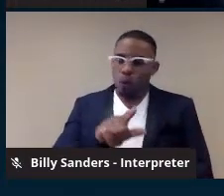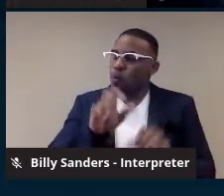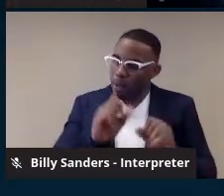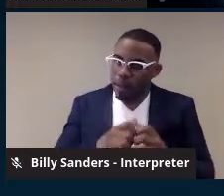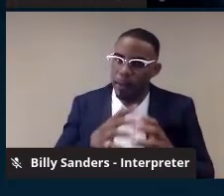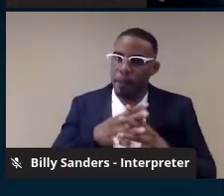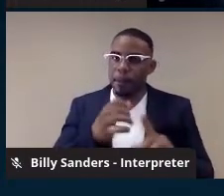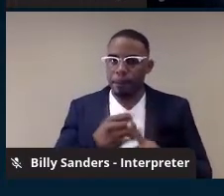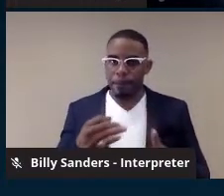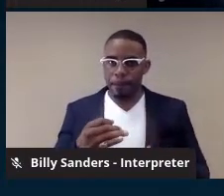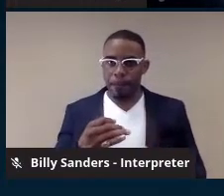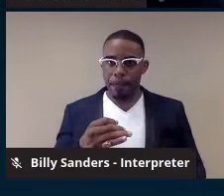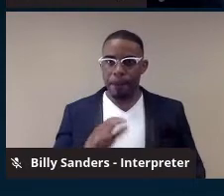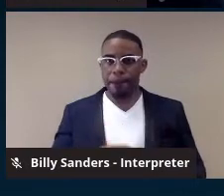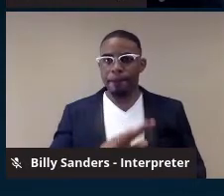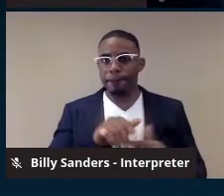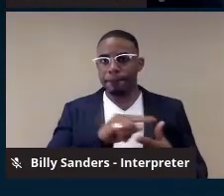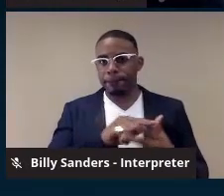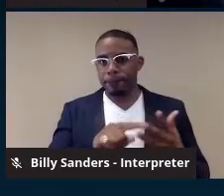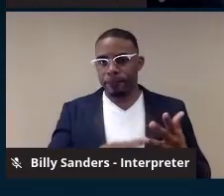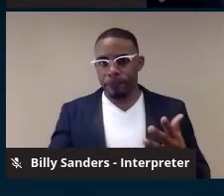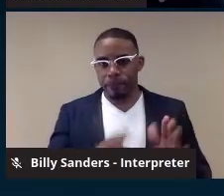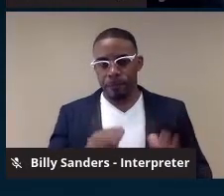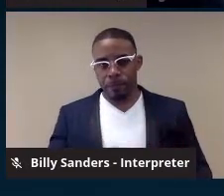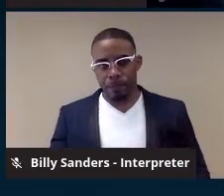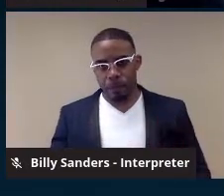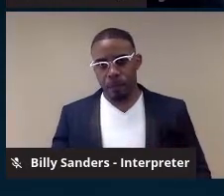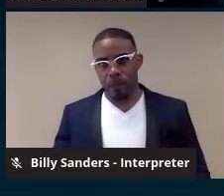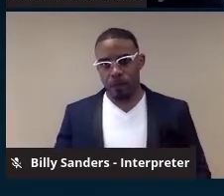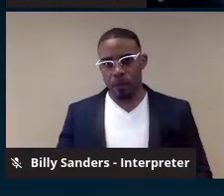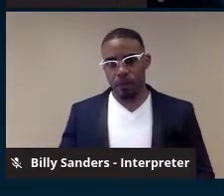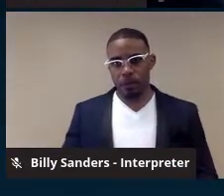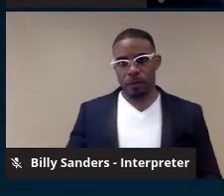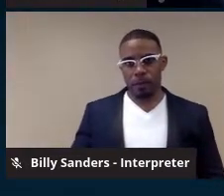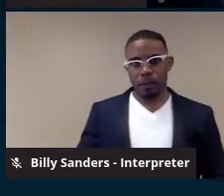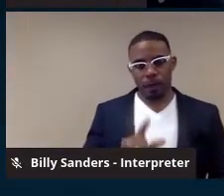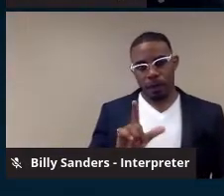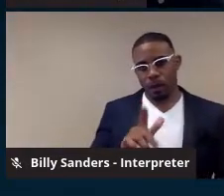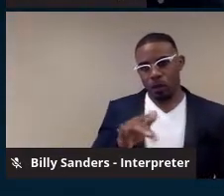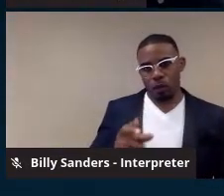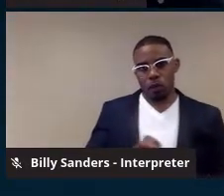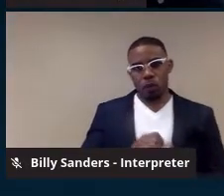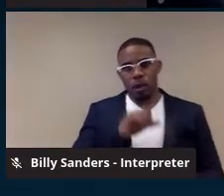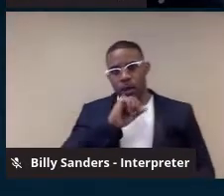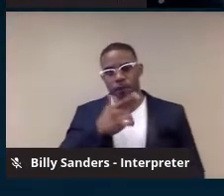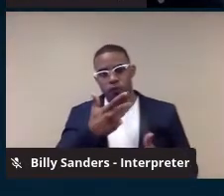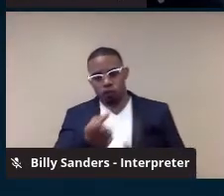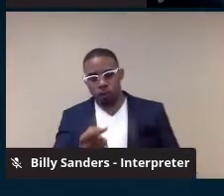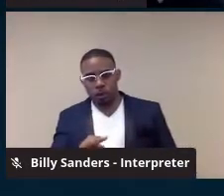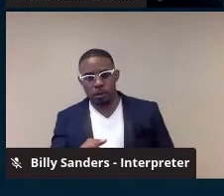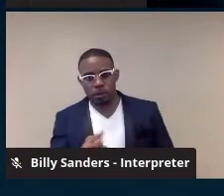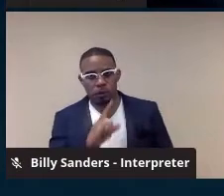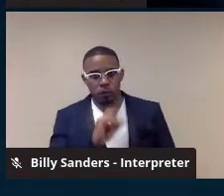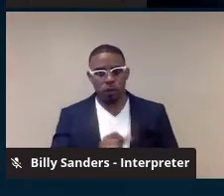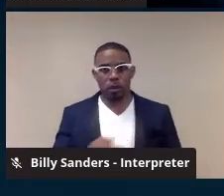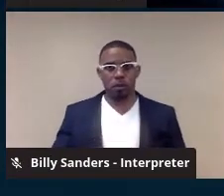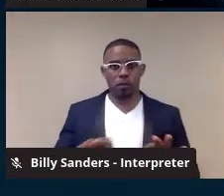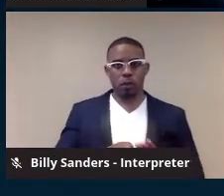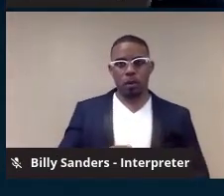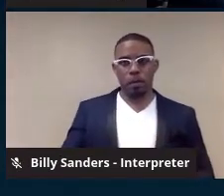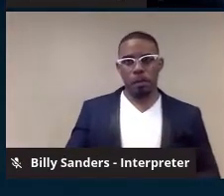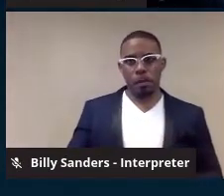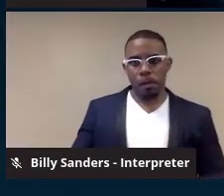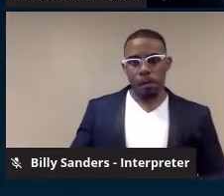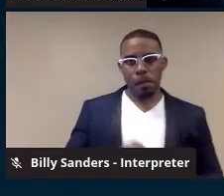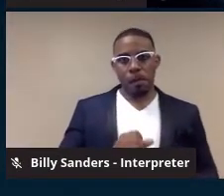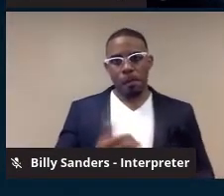upon all of these packages and libraries that you know and love and you trust, which is really important. So yeah,